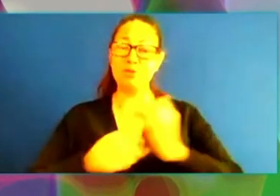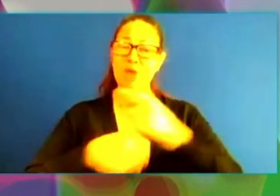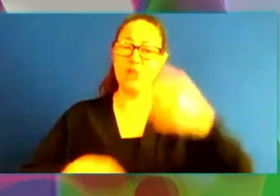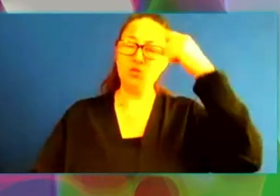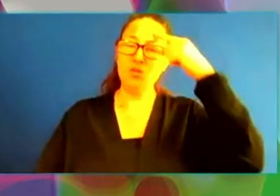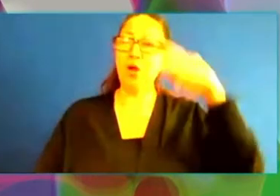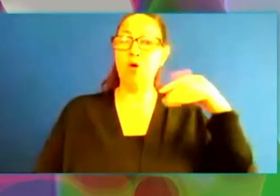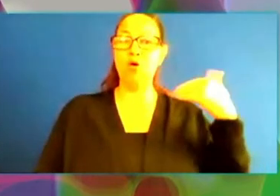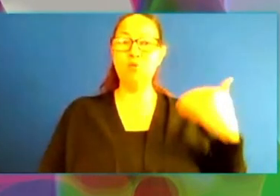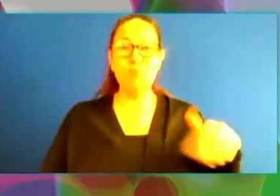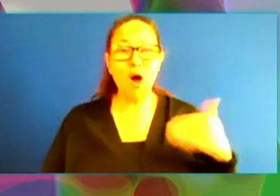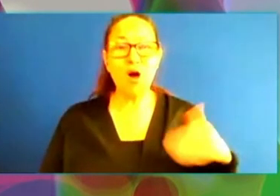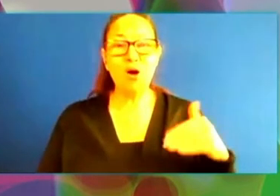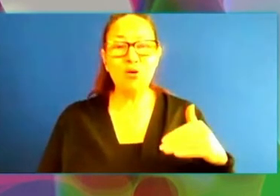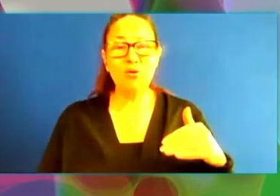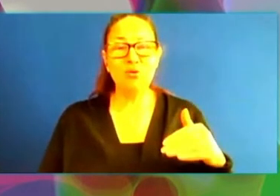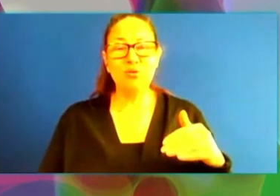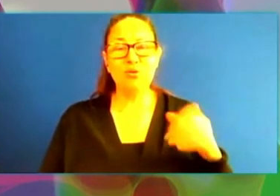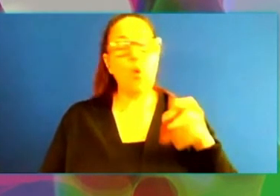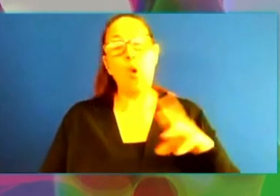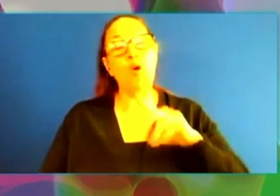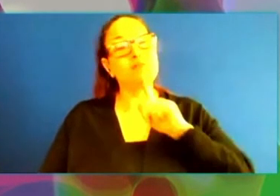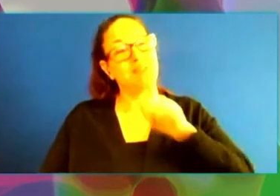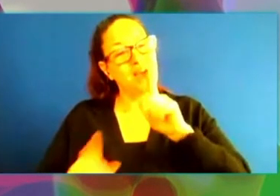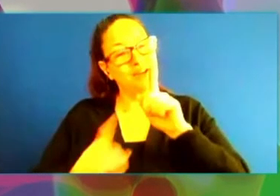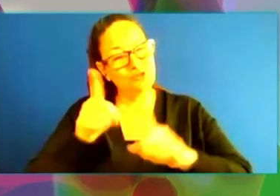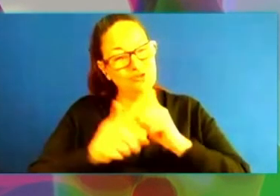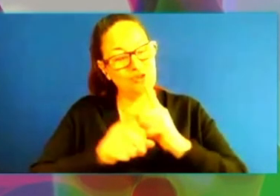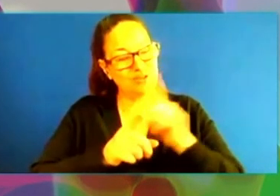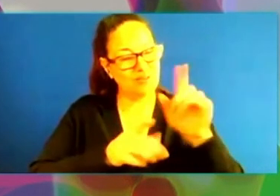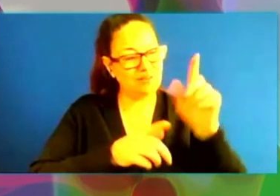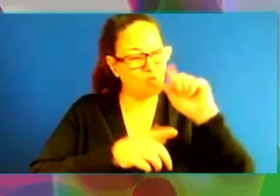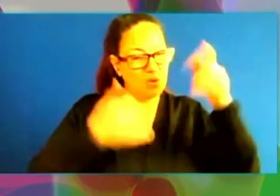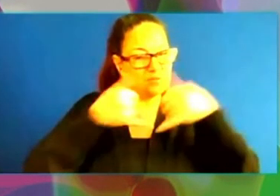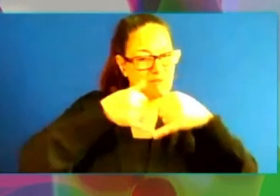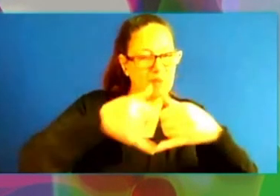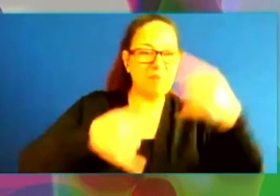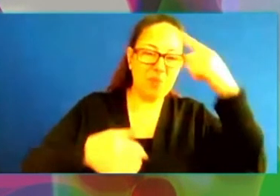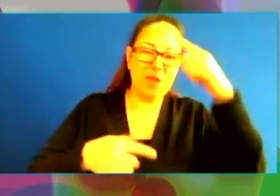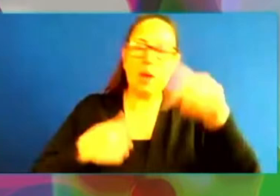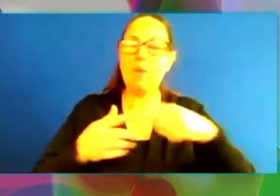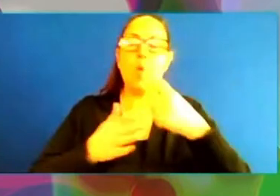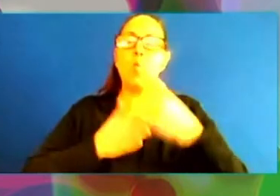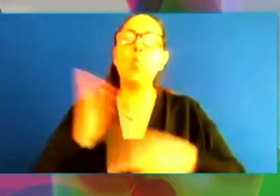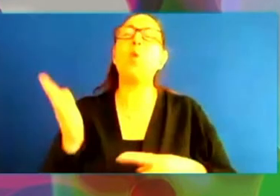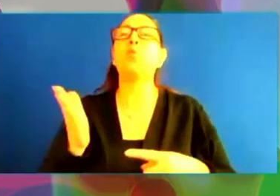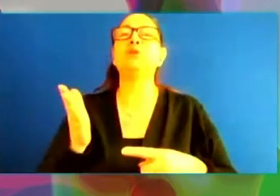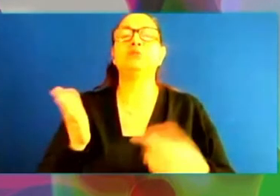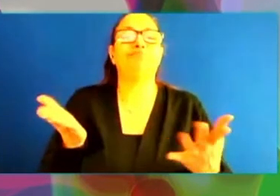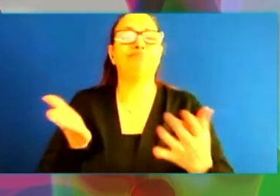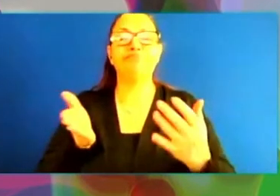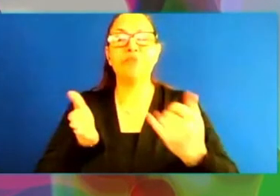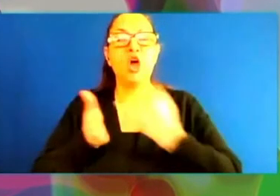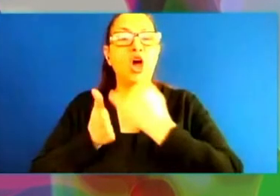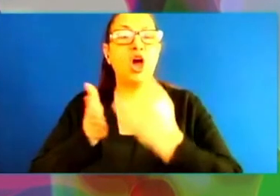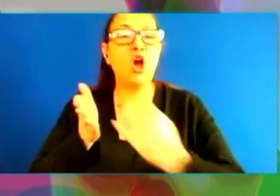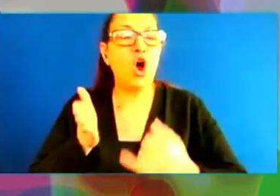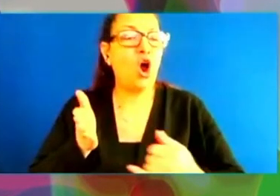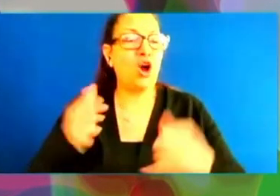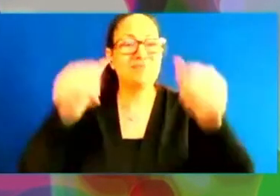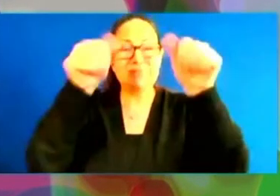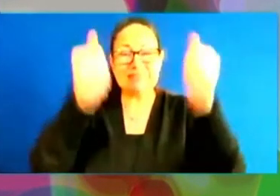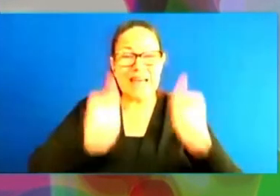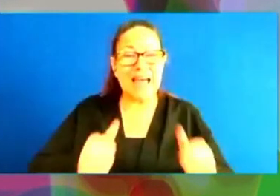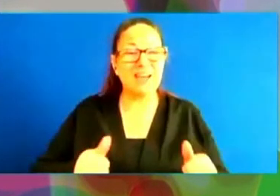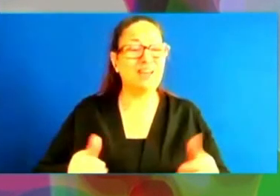whoa, or even the art, because I don't want to just be restricted to scholarship. I want to think about like, what was an artistic piece or a figure,